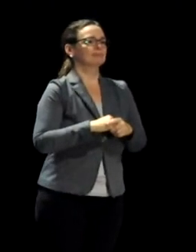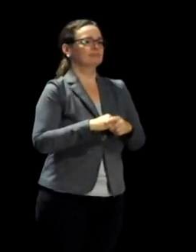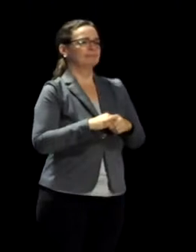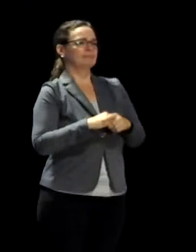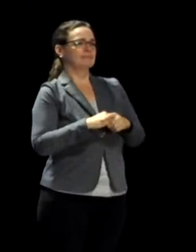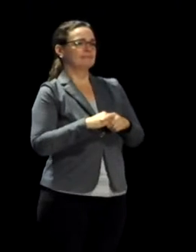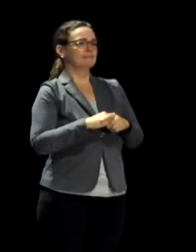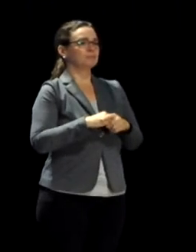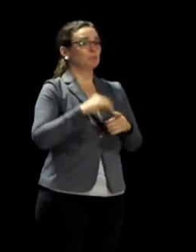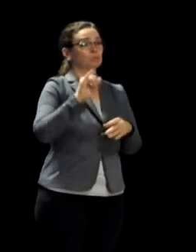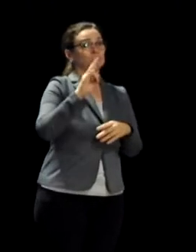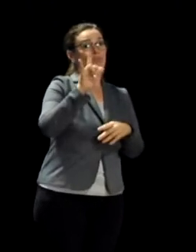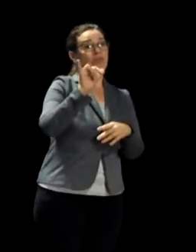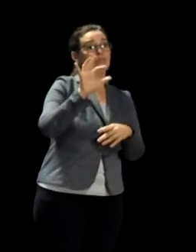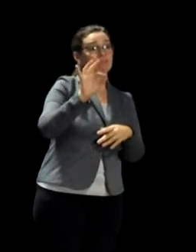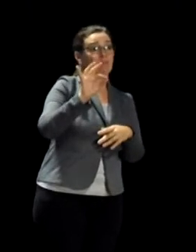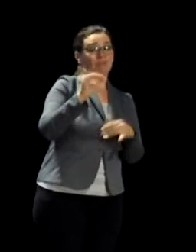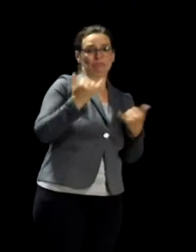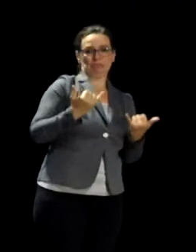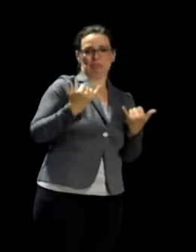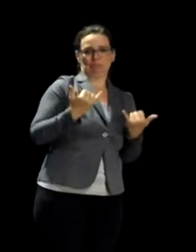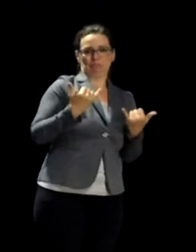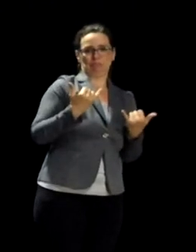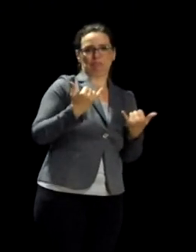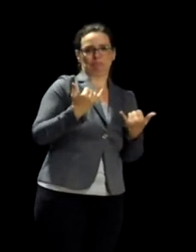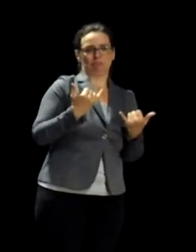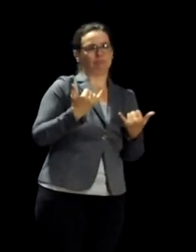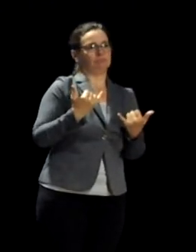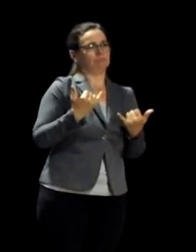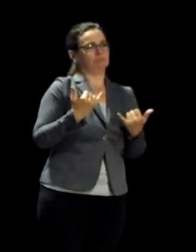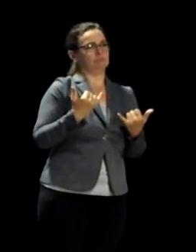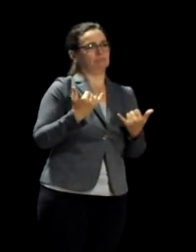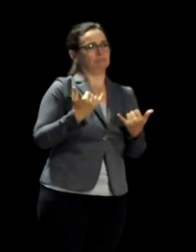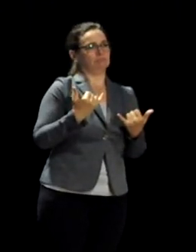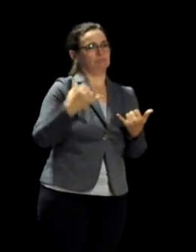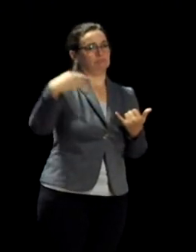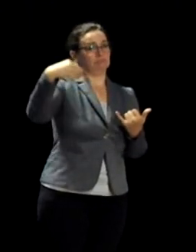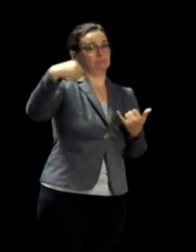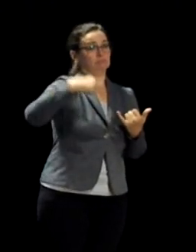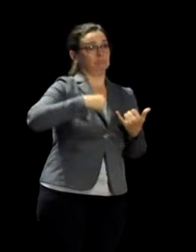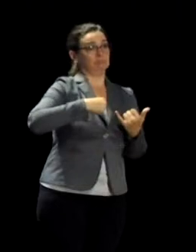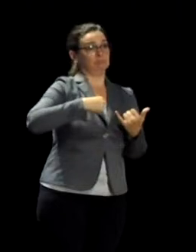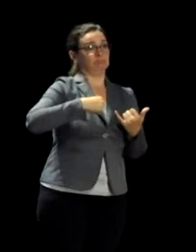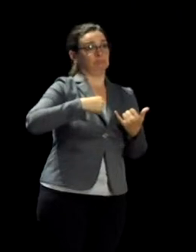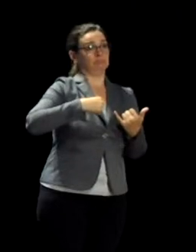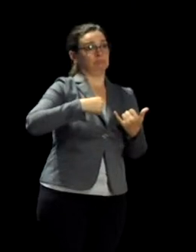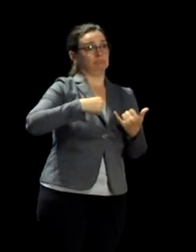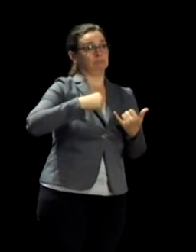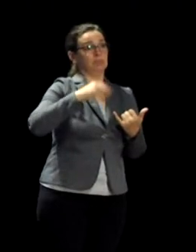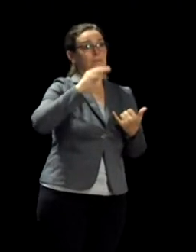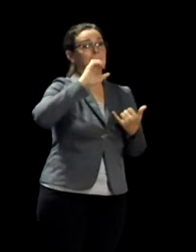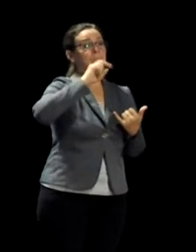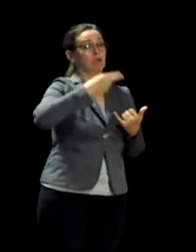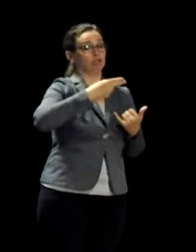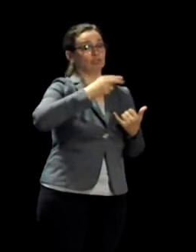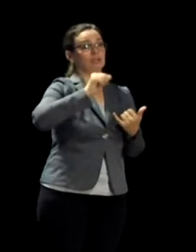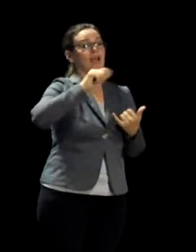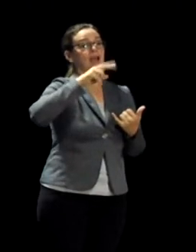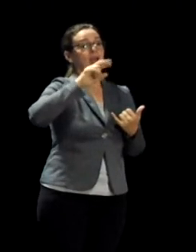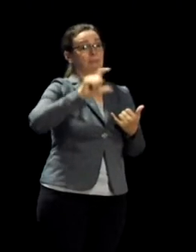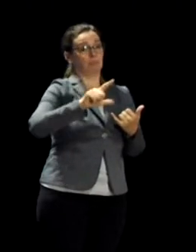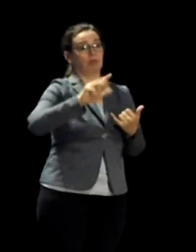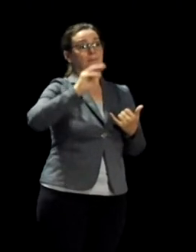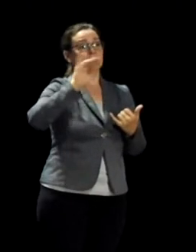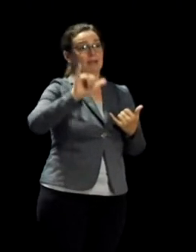or July 9th, I think, and this payment was a cleanup for March, April, and May.